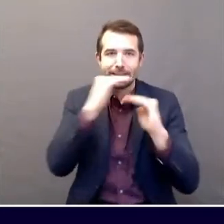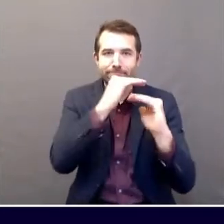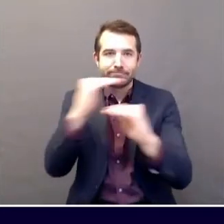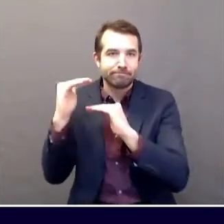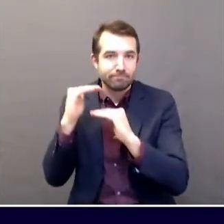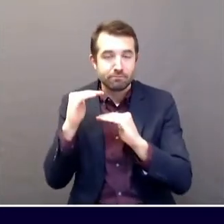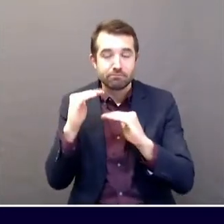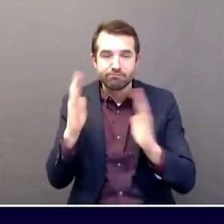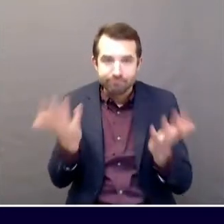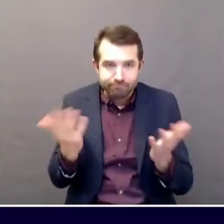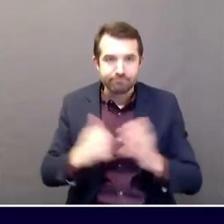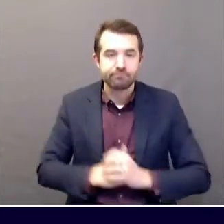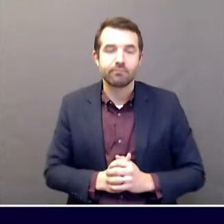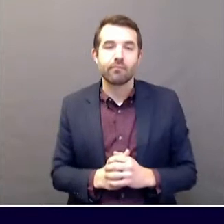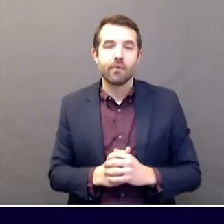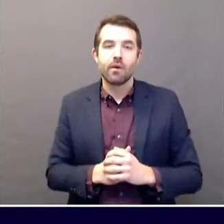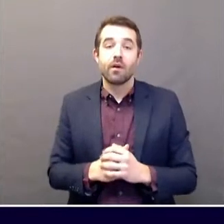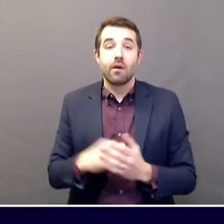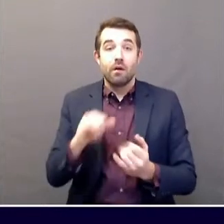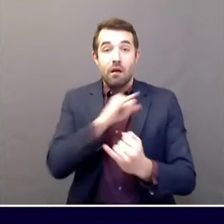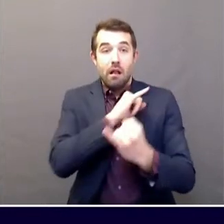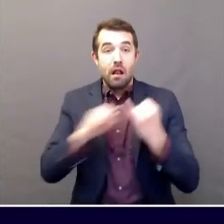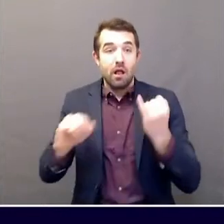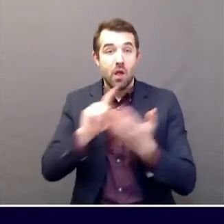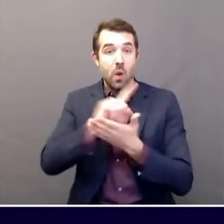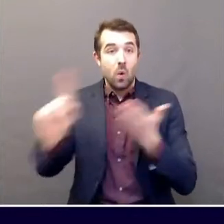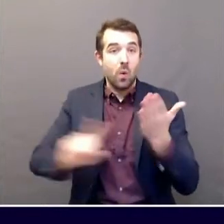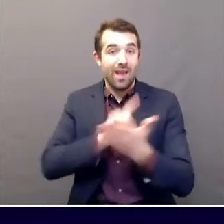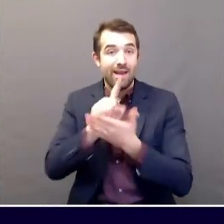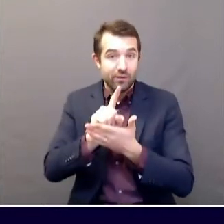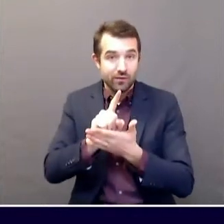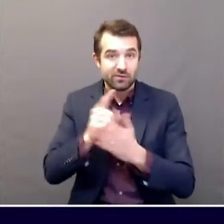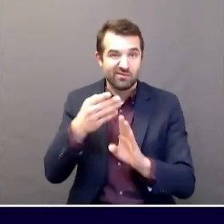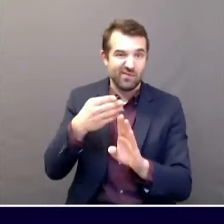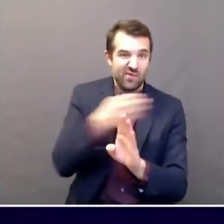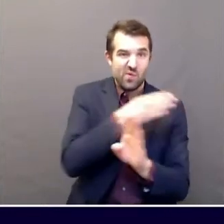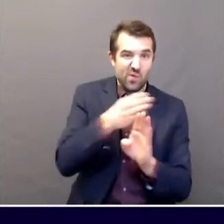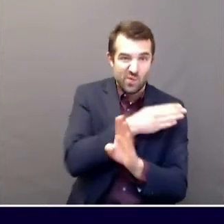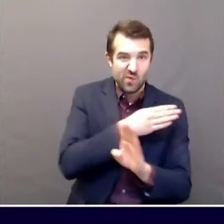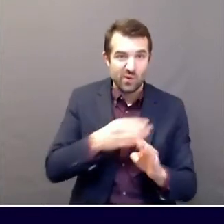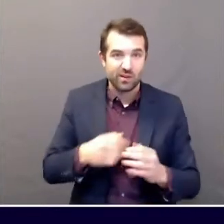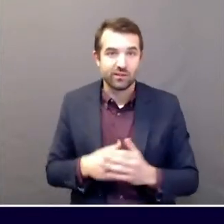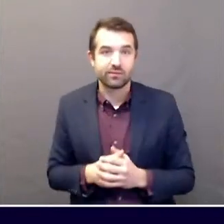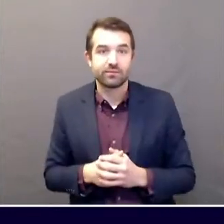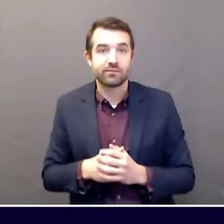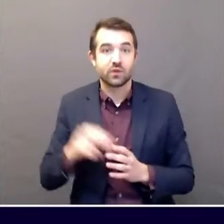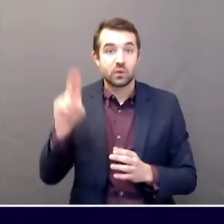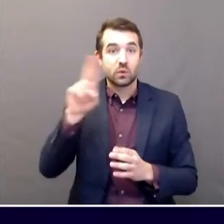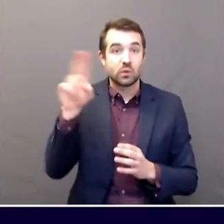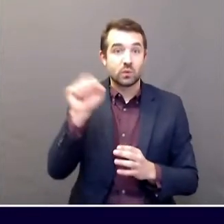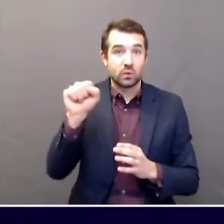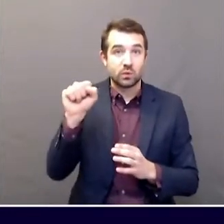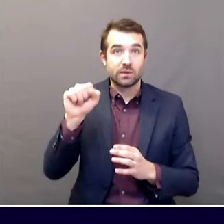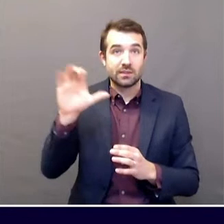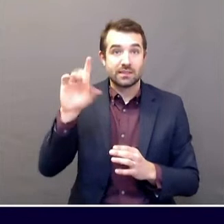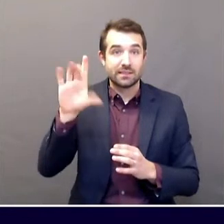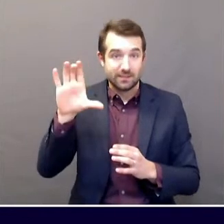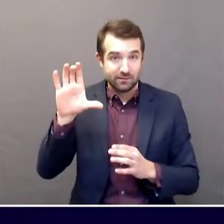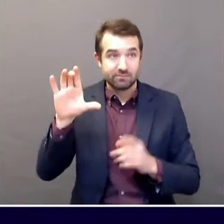finally, about an hour ago, Maine CDC received word from the US CDC that